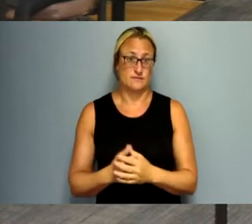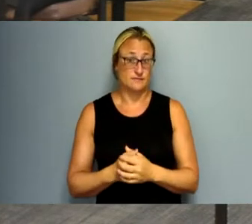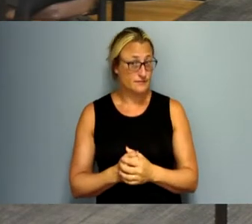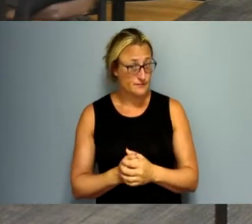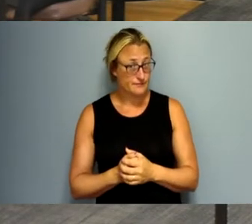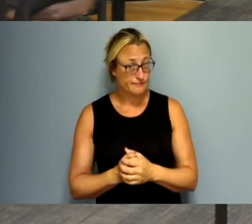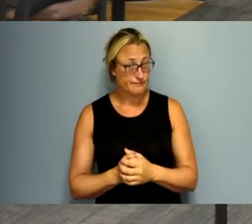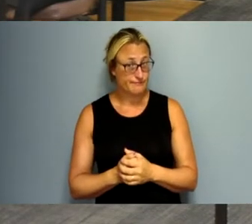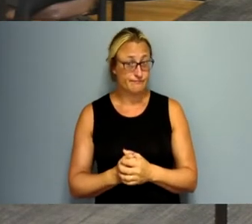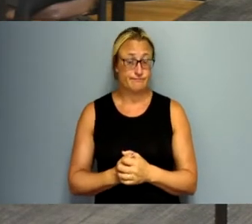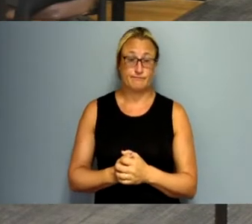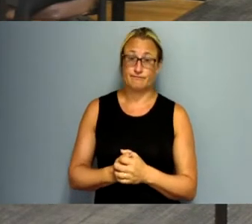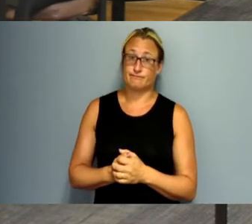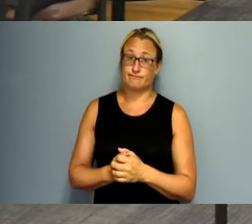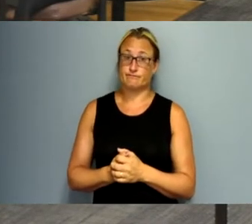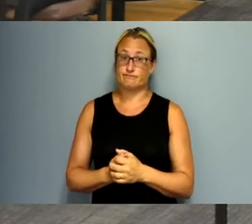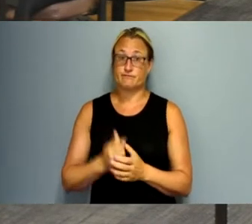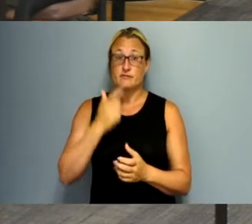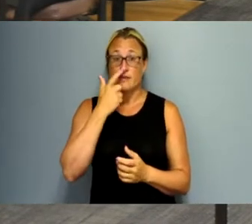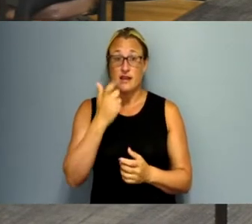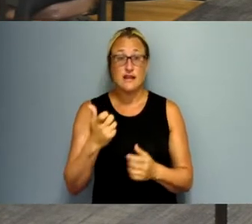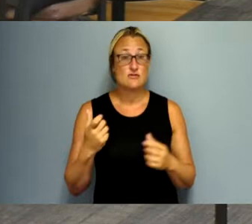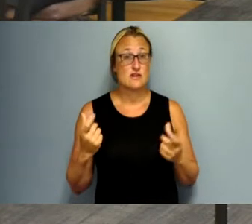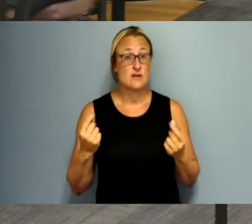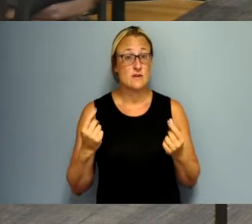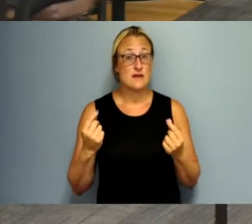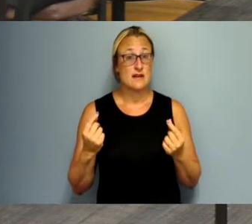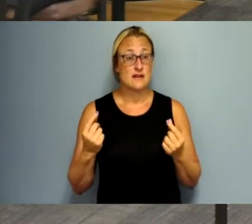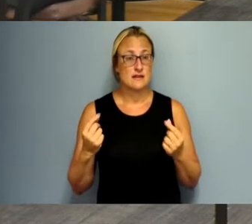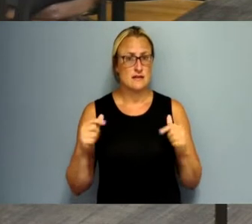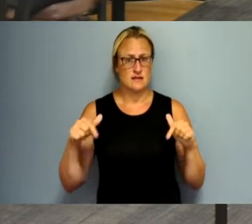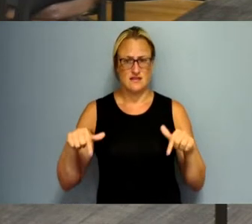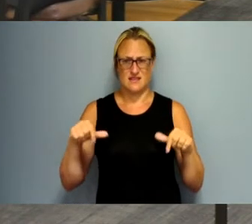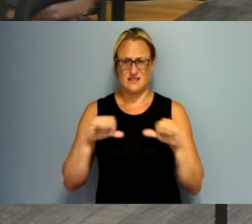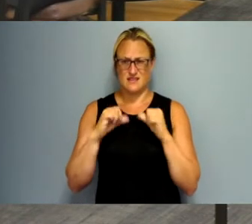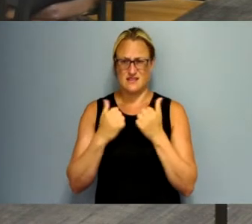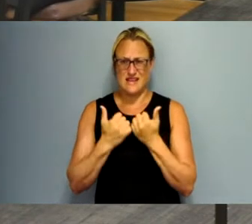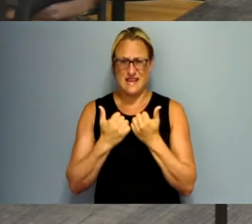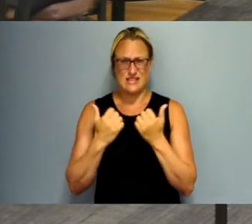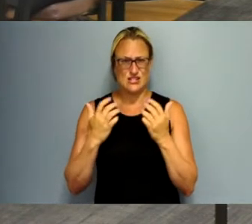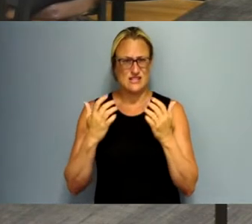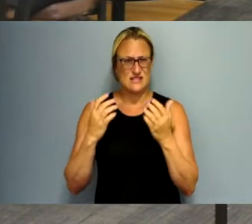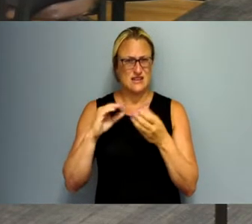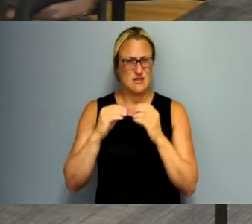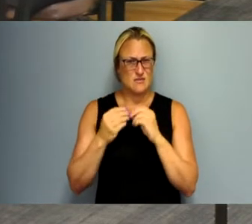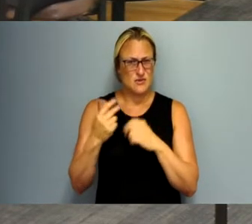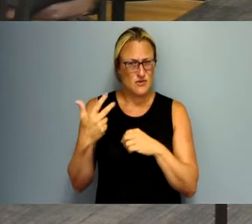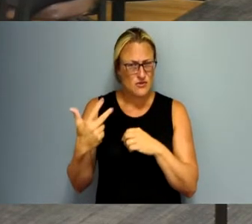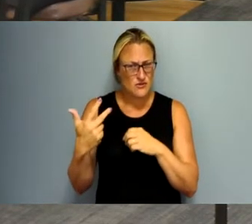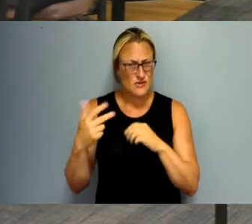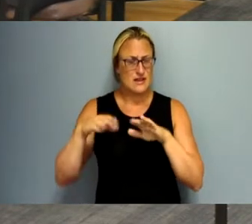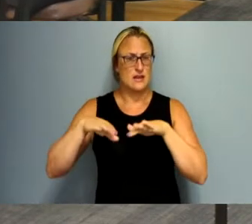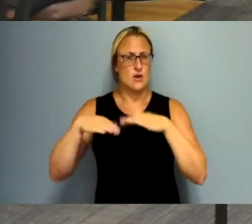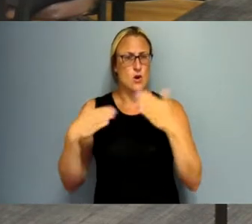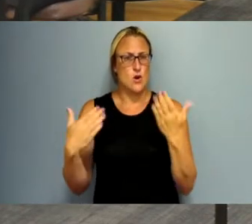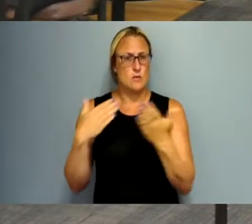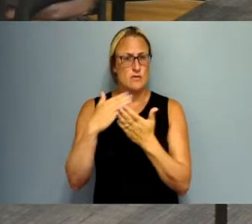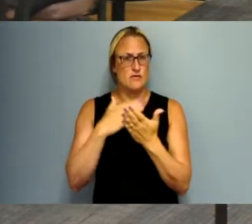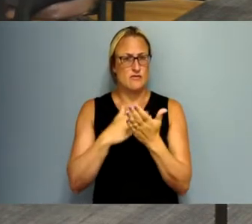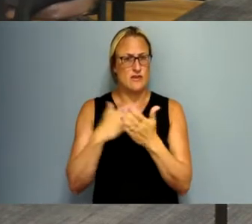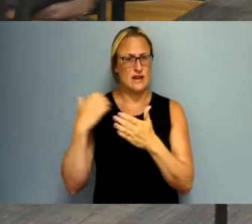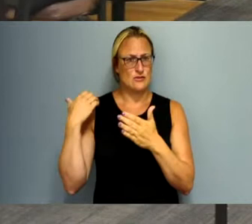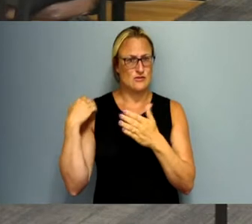What I find really interesting is we are on agency number 3, open records officer, in 11